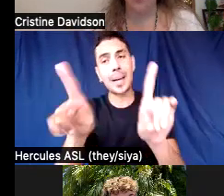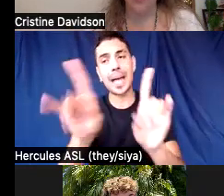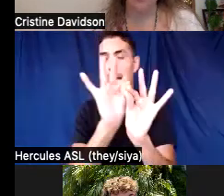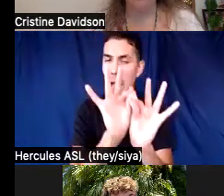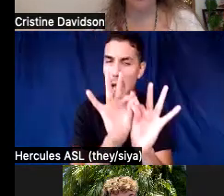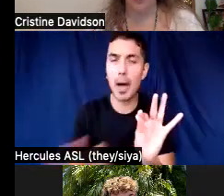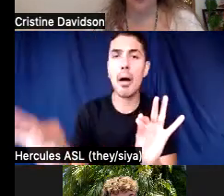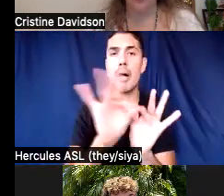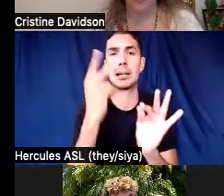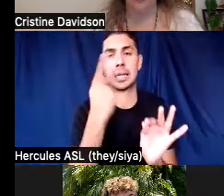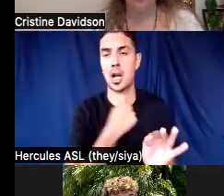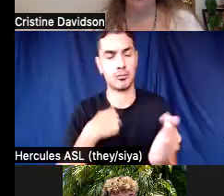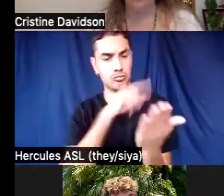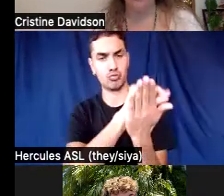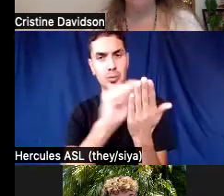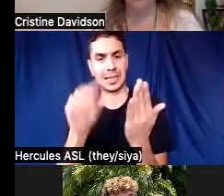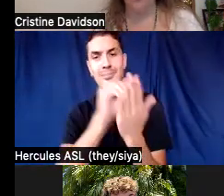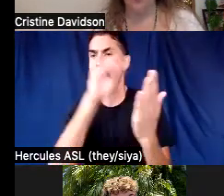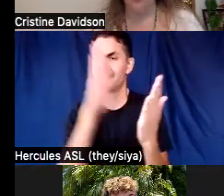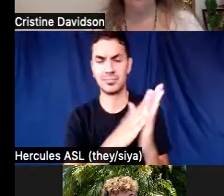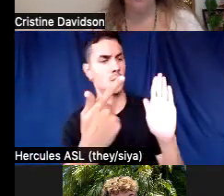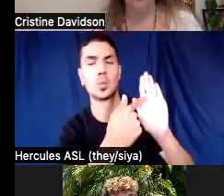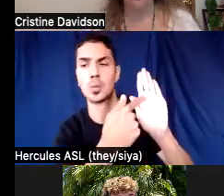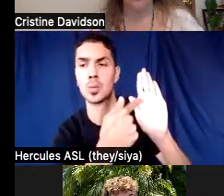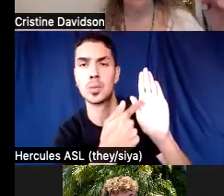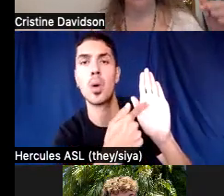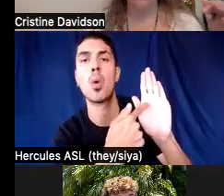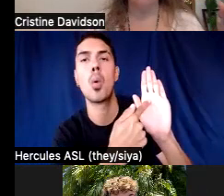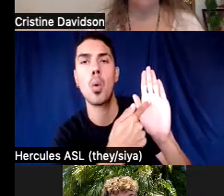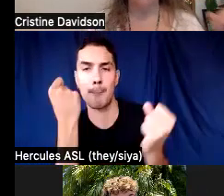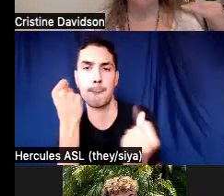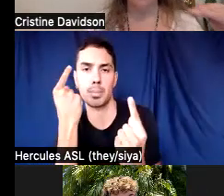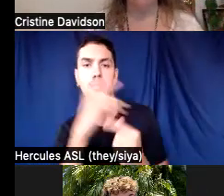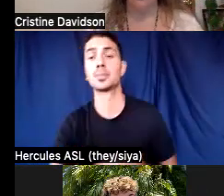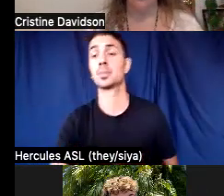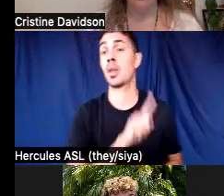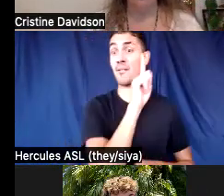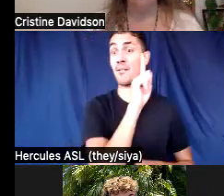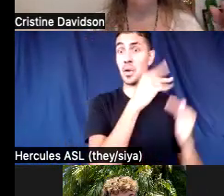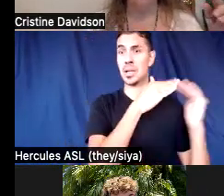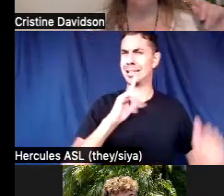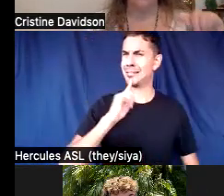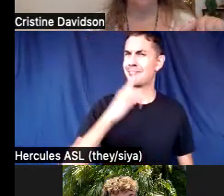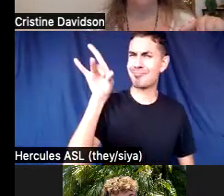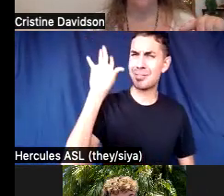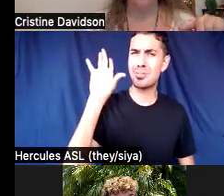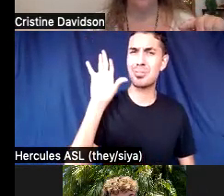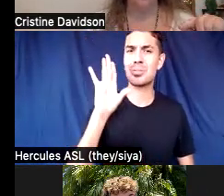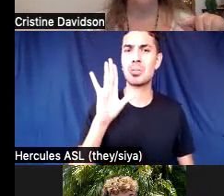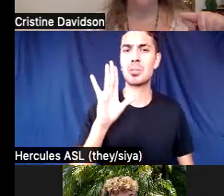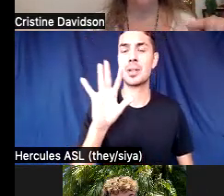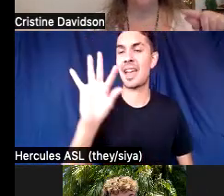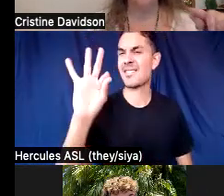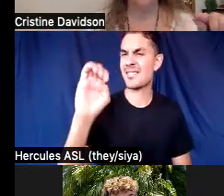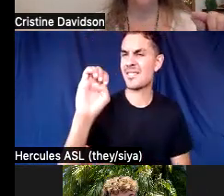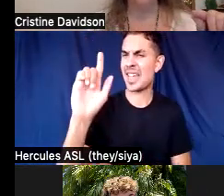down on a piece of paper to understand it a little bit. So 1st degree, or the most severe, would be felony with sexual